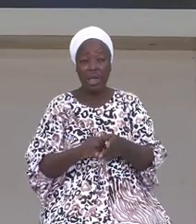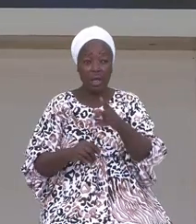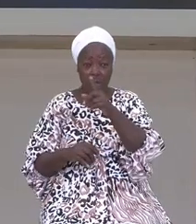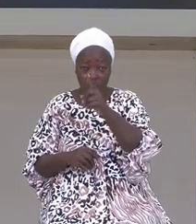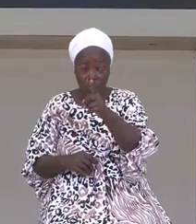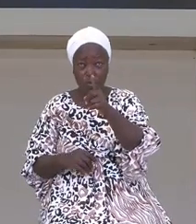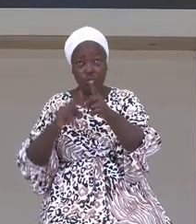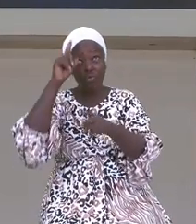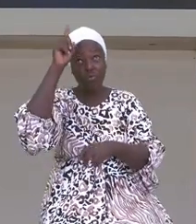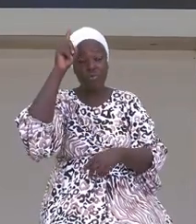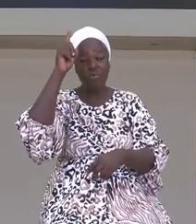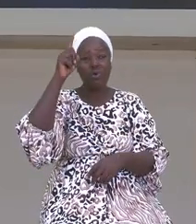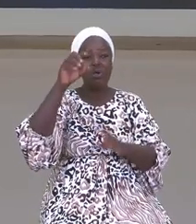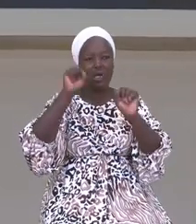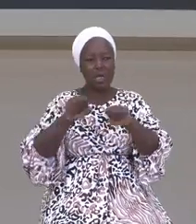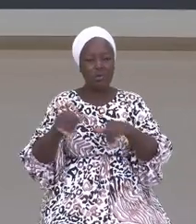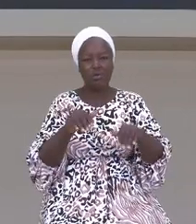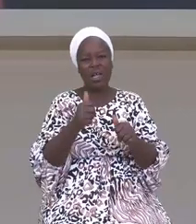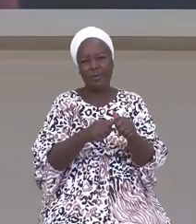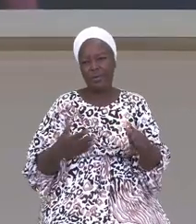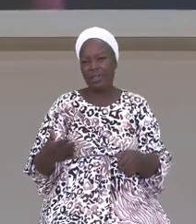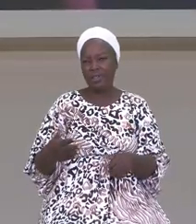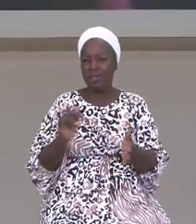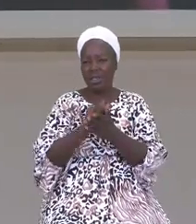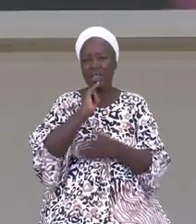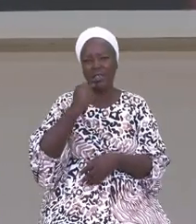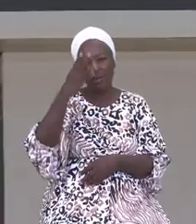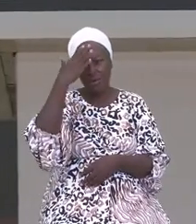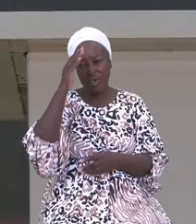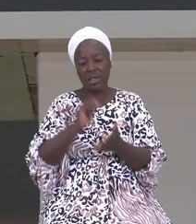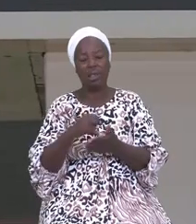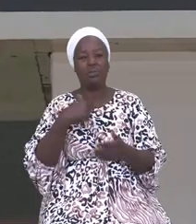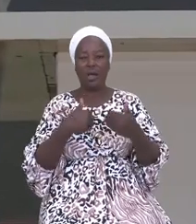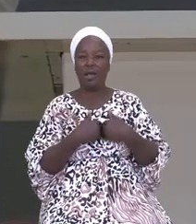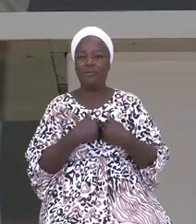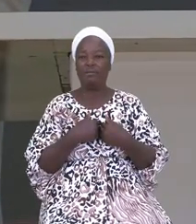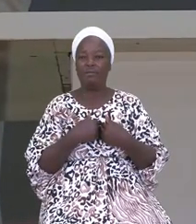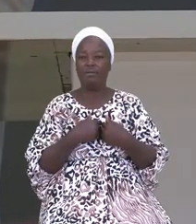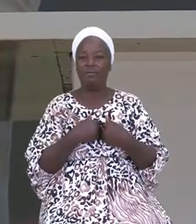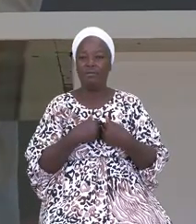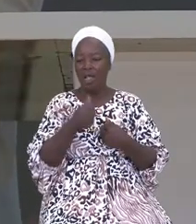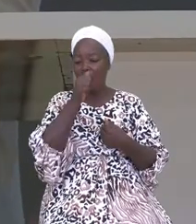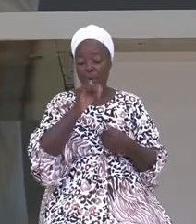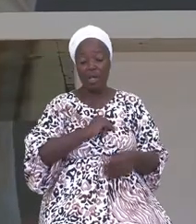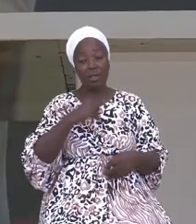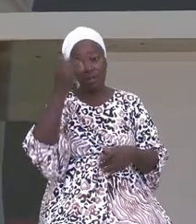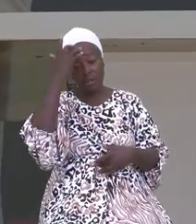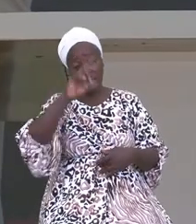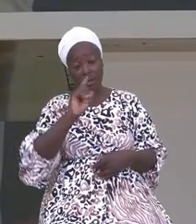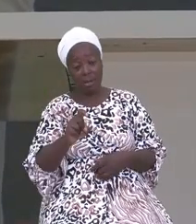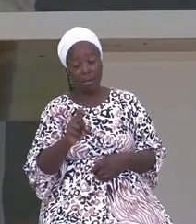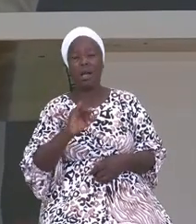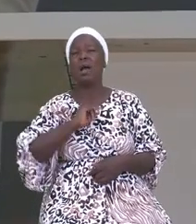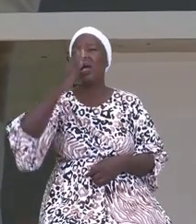canst do everything. That's the knowledge we have. Am I sick? I know God